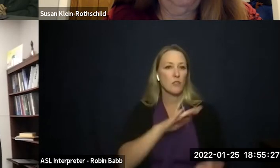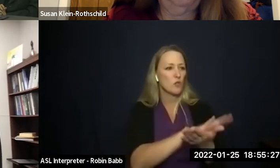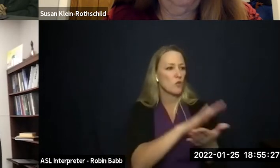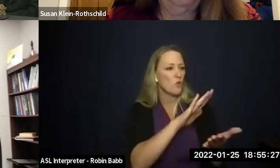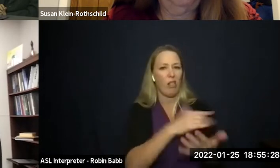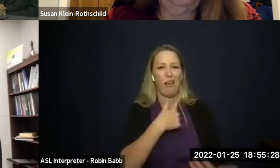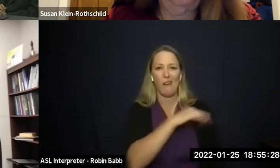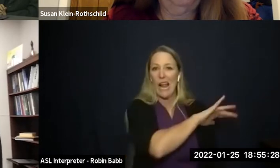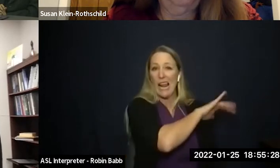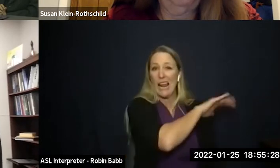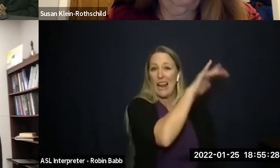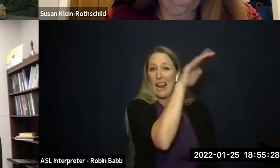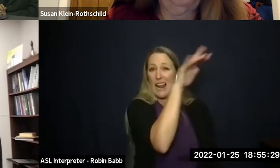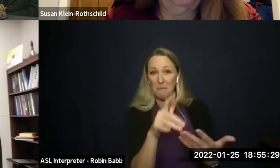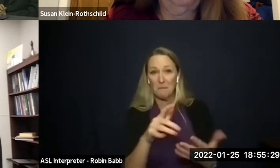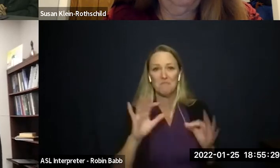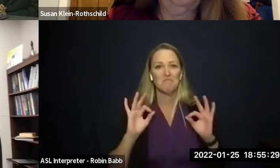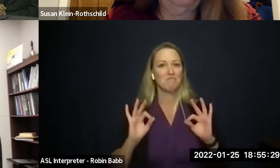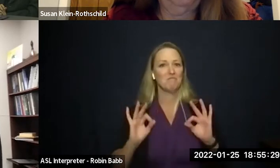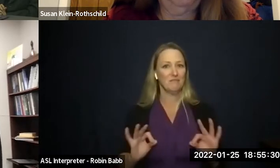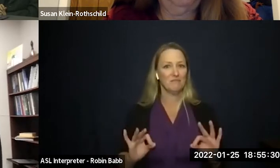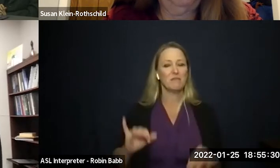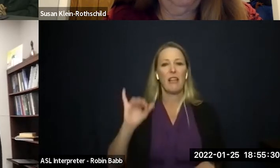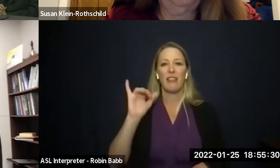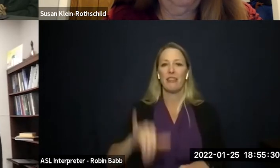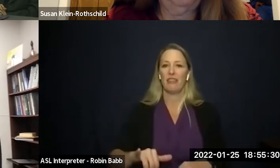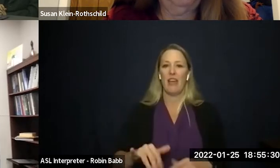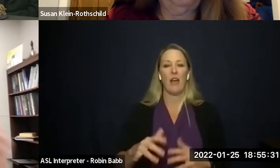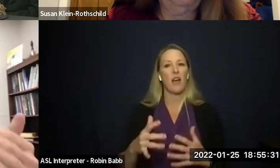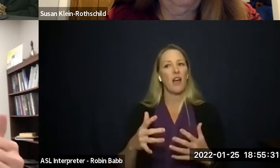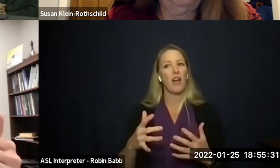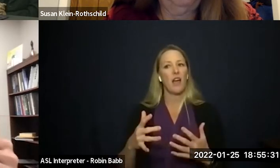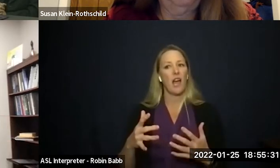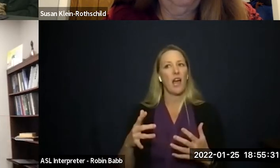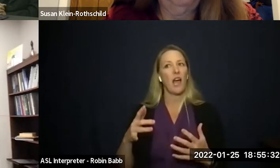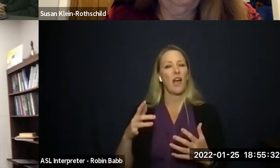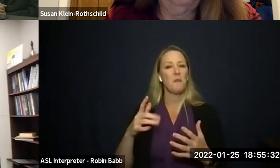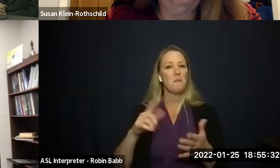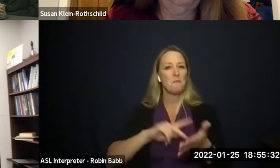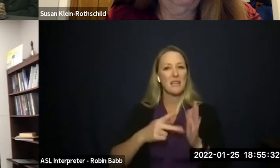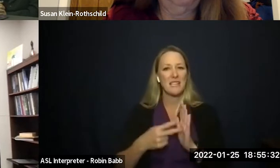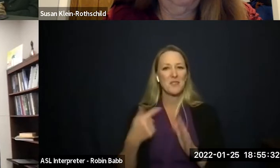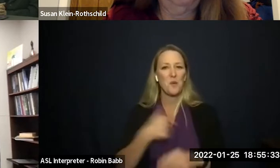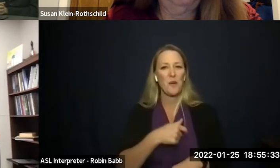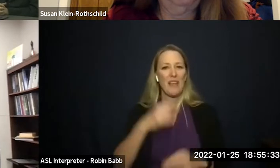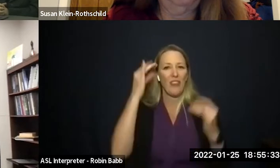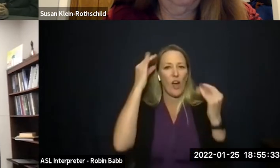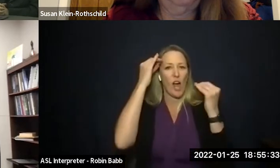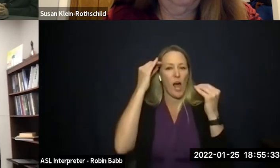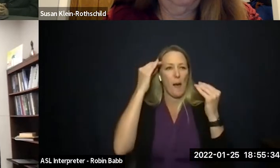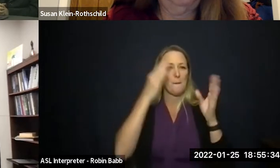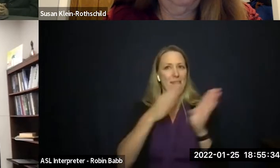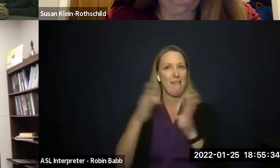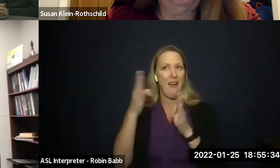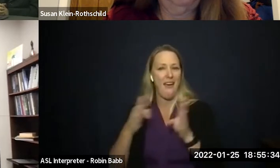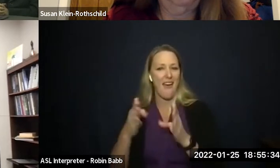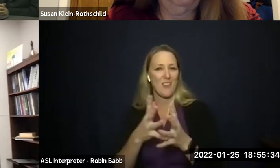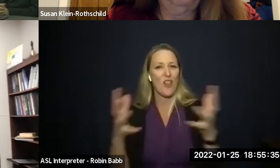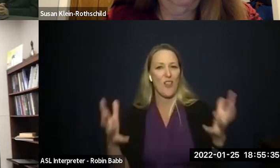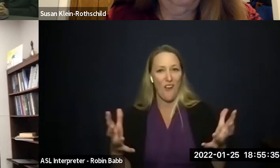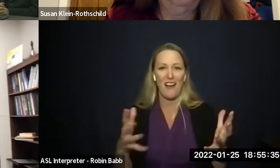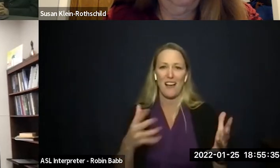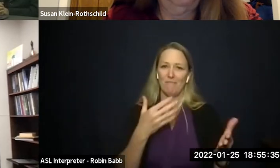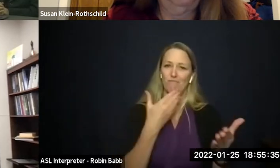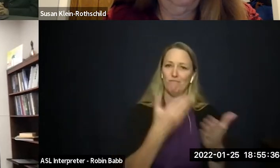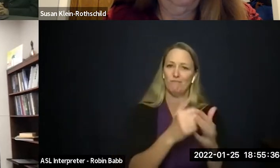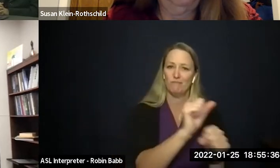testing and again that that had required a lot of forward thinking on this the part of many as well as those who